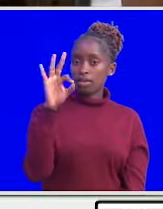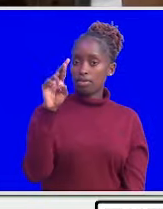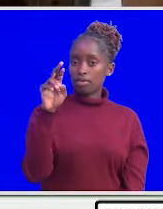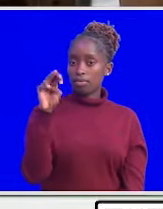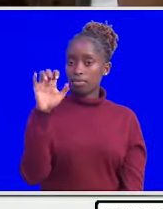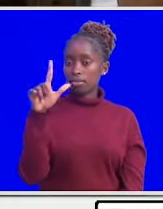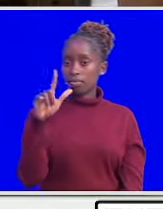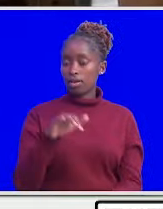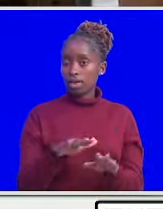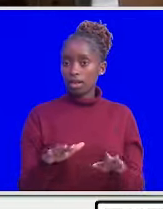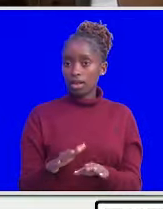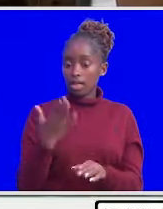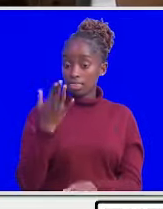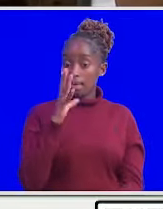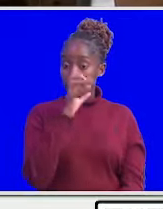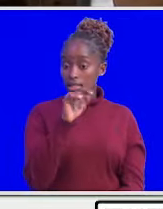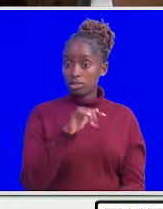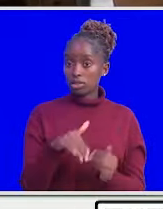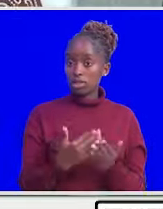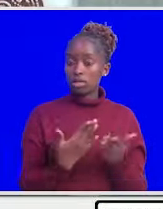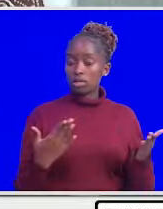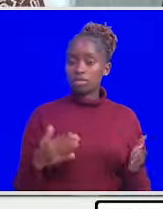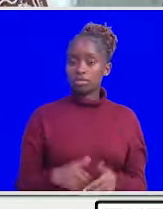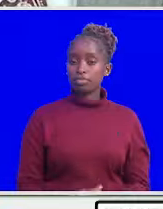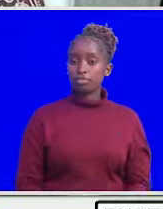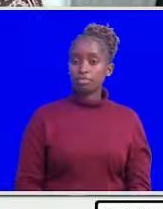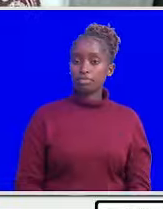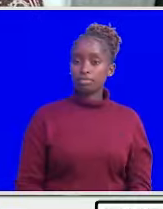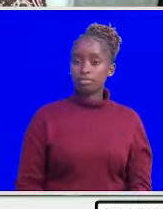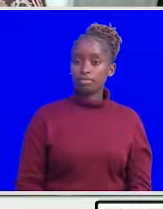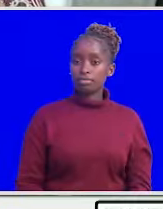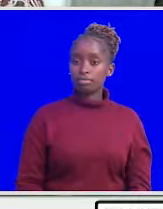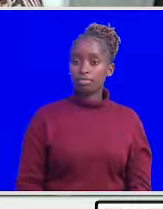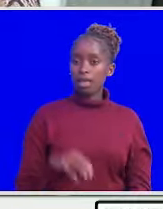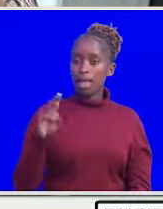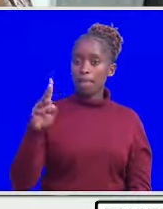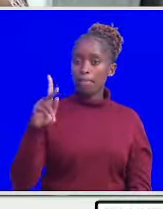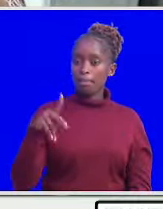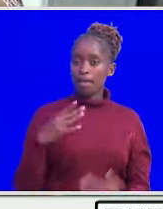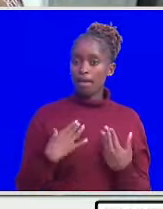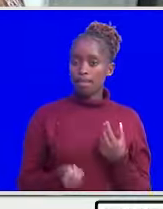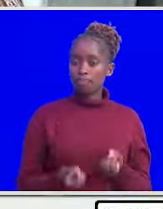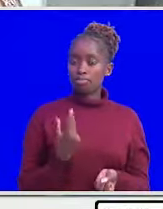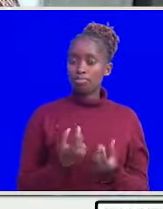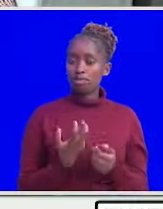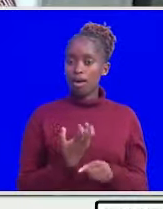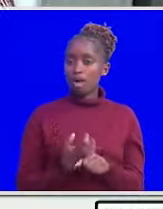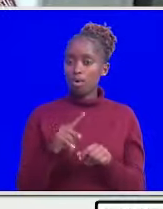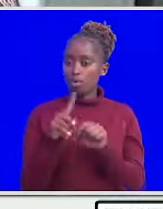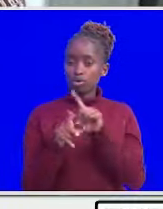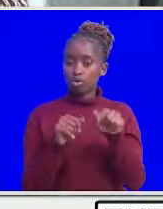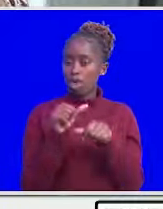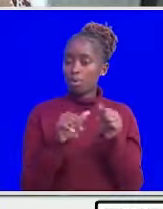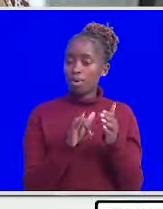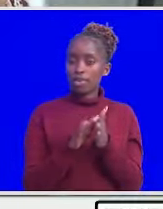this hurdle, or they hurdle them very roughly. This is as MPs raised tough questions regarding the awarding of